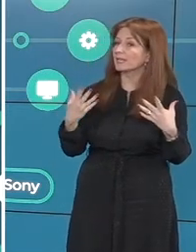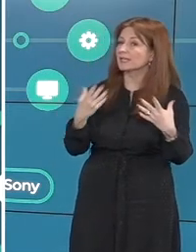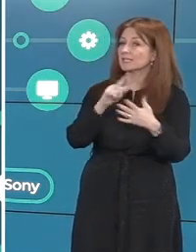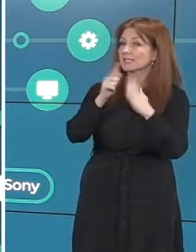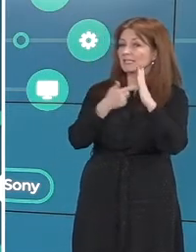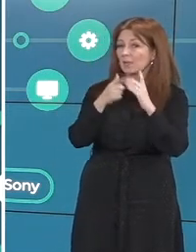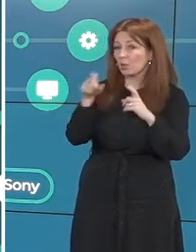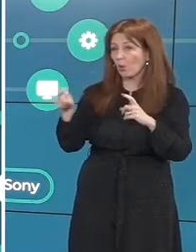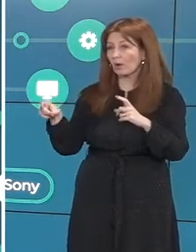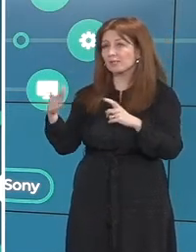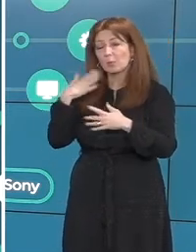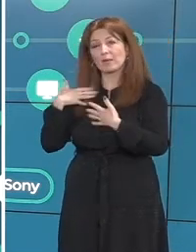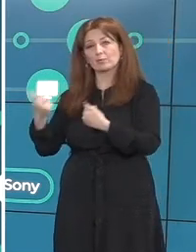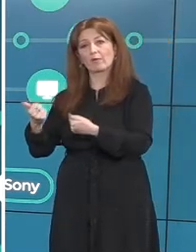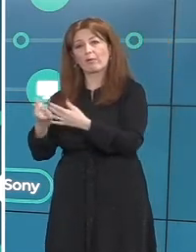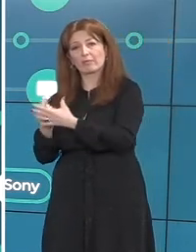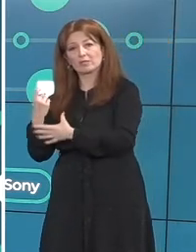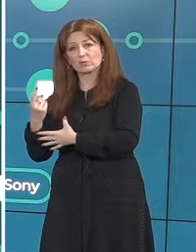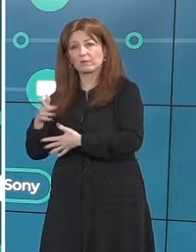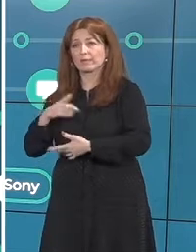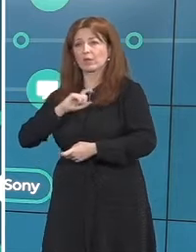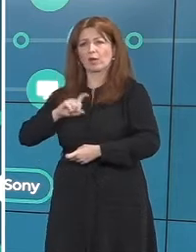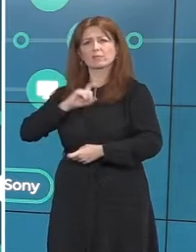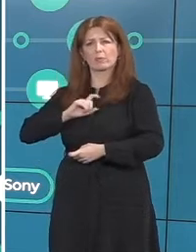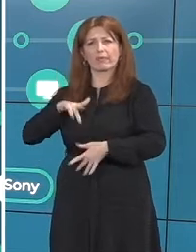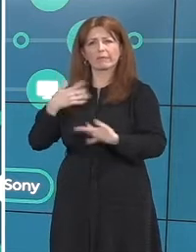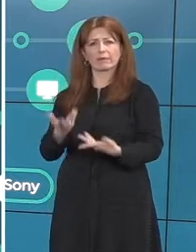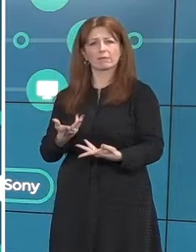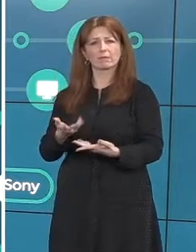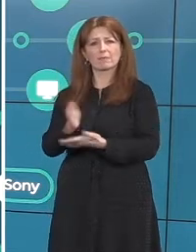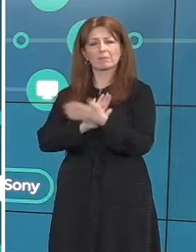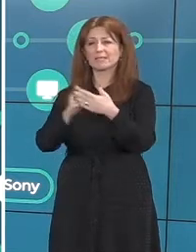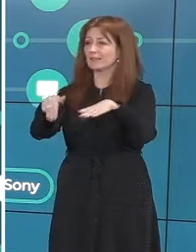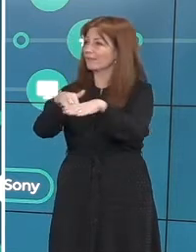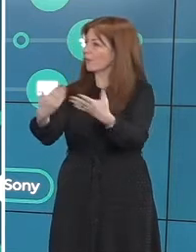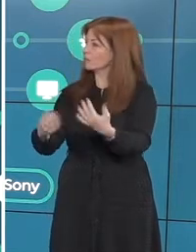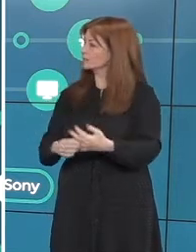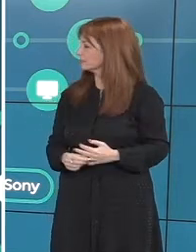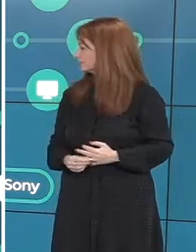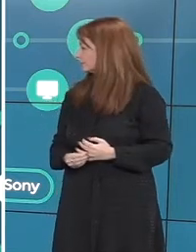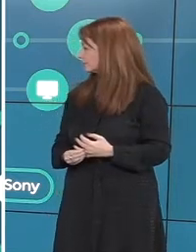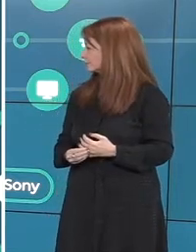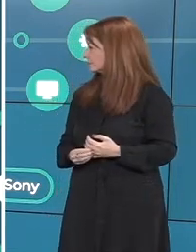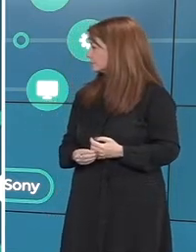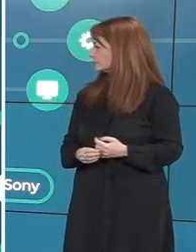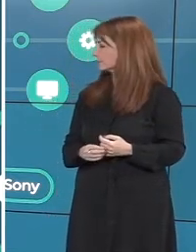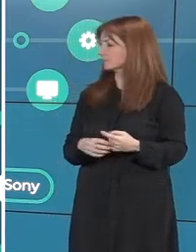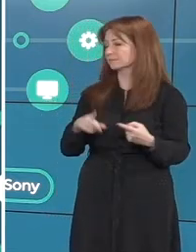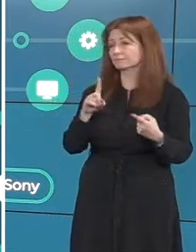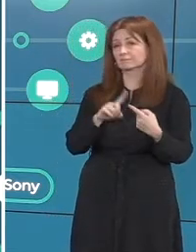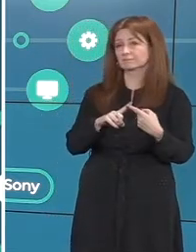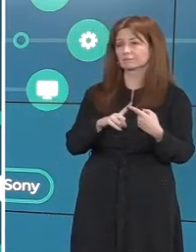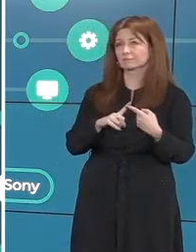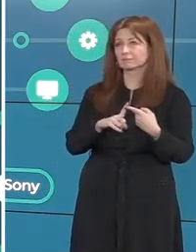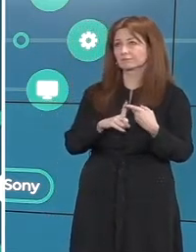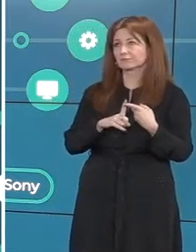feel comfortable to bring their whole selves to work and tell their stories and get involved as one thing. I think